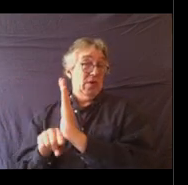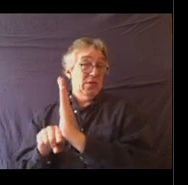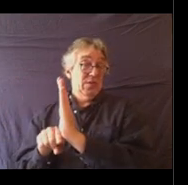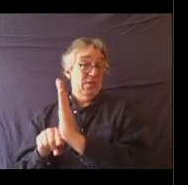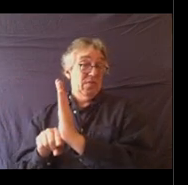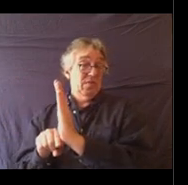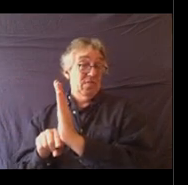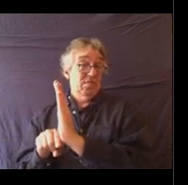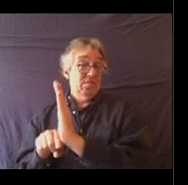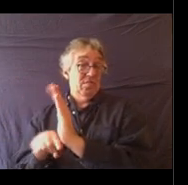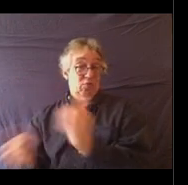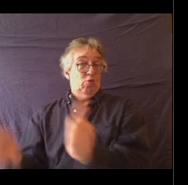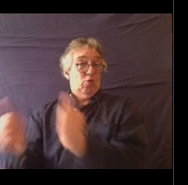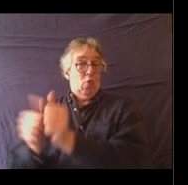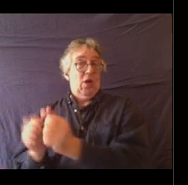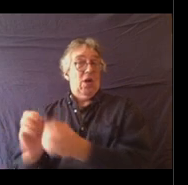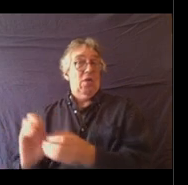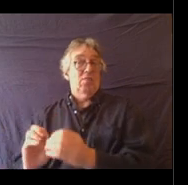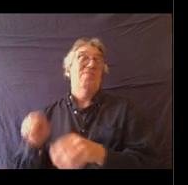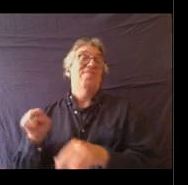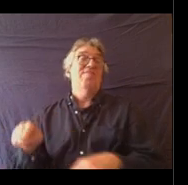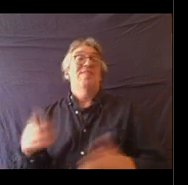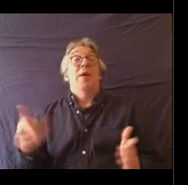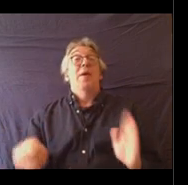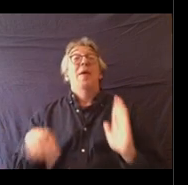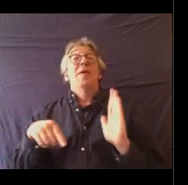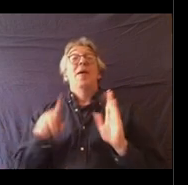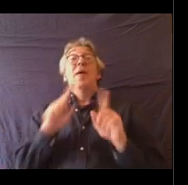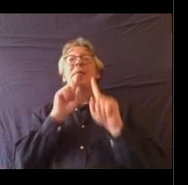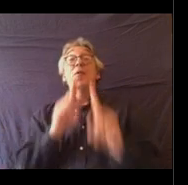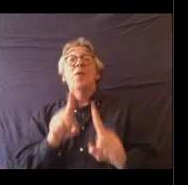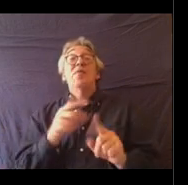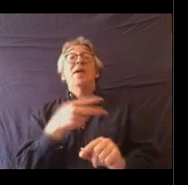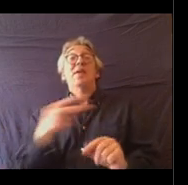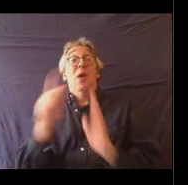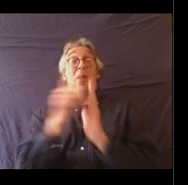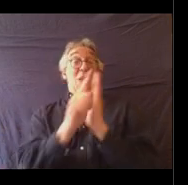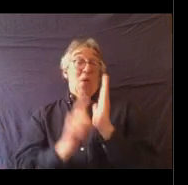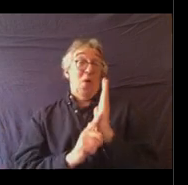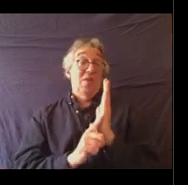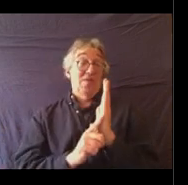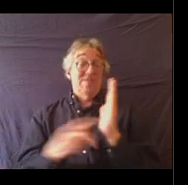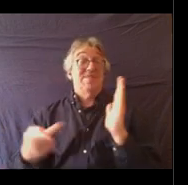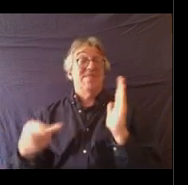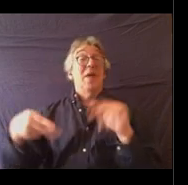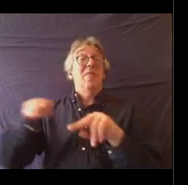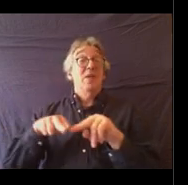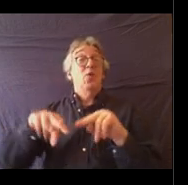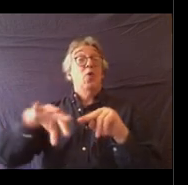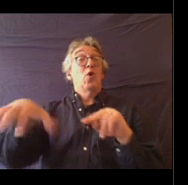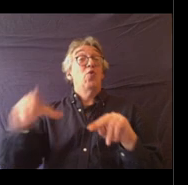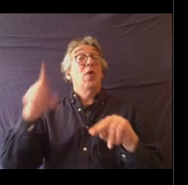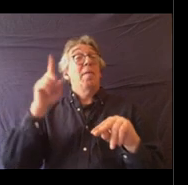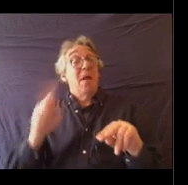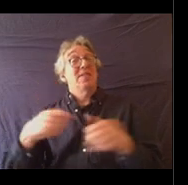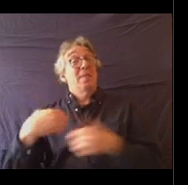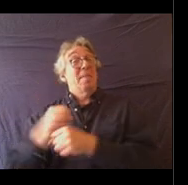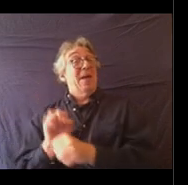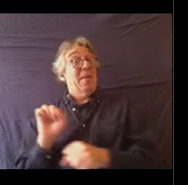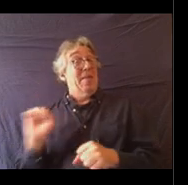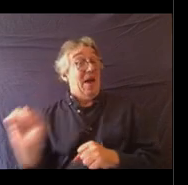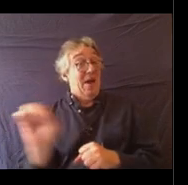of course, this is a legislative proposal which needs to be transposed by the member states, and the member states all have their